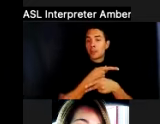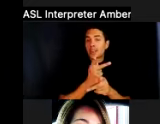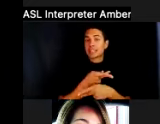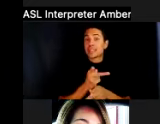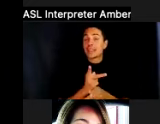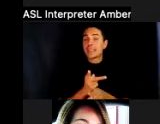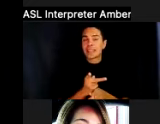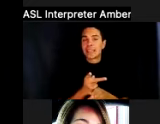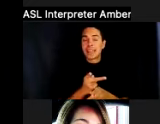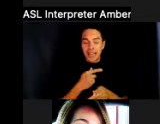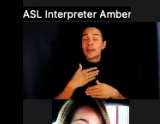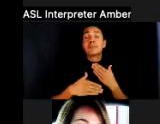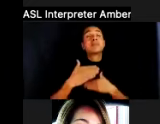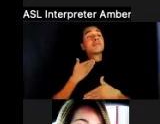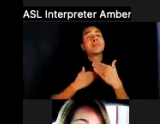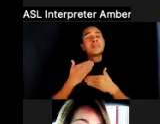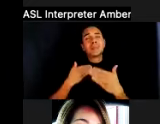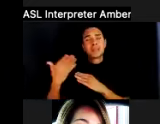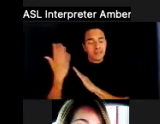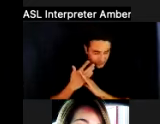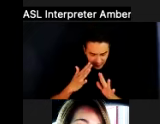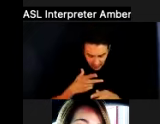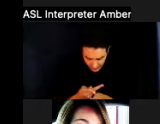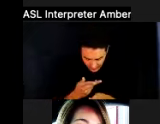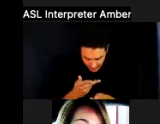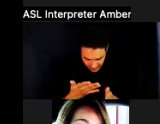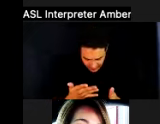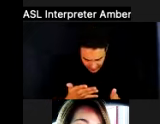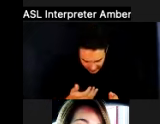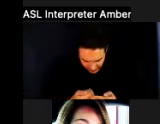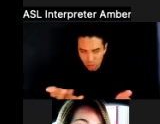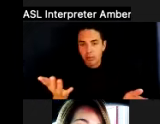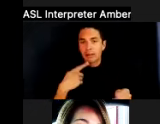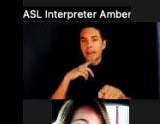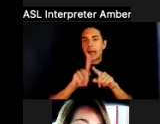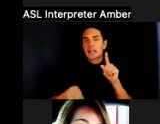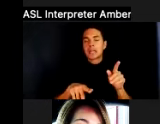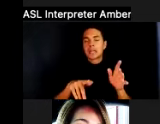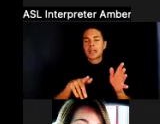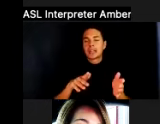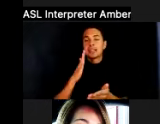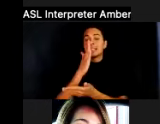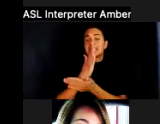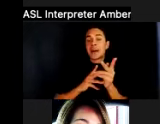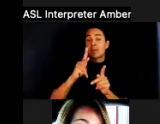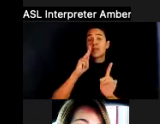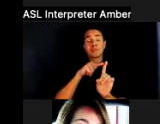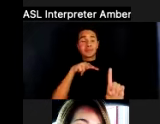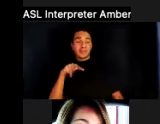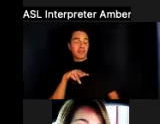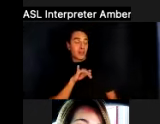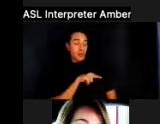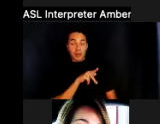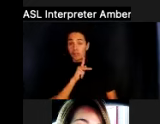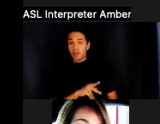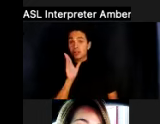well. And then other folks, like I talked about in the other slide, like that might be thinking that this is favoritism somebody is,